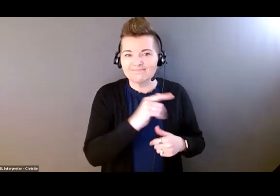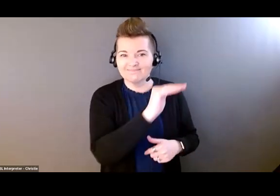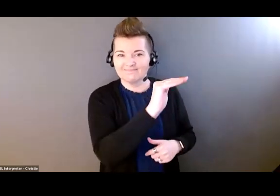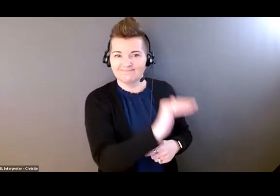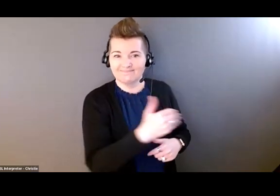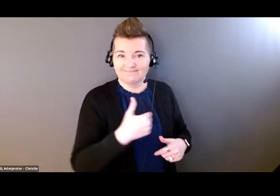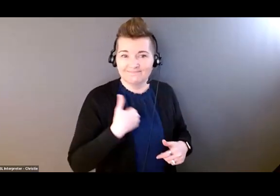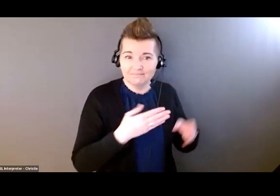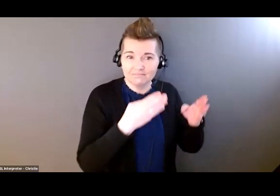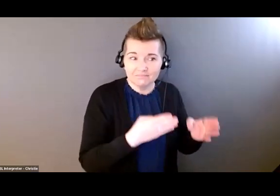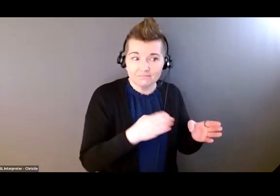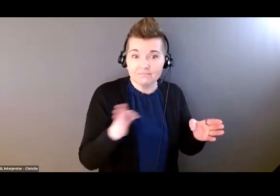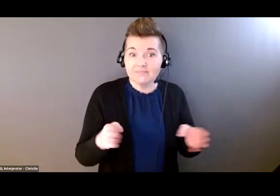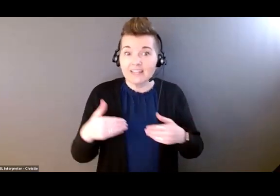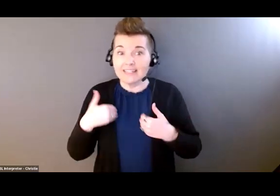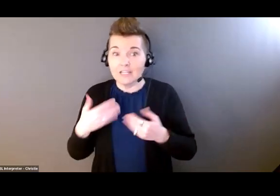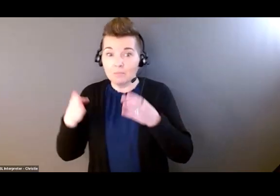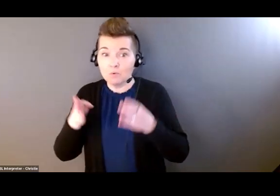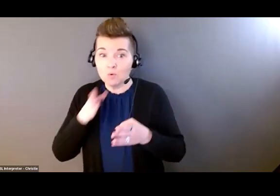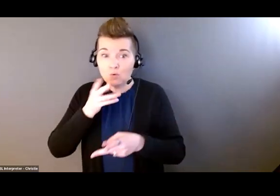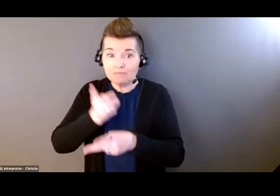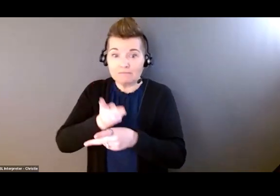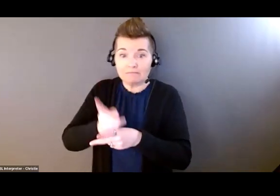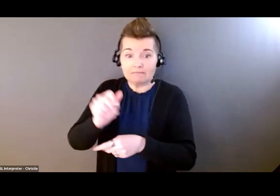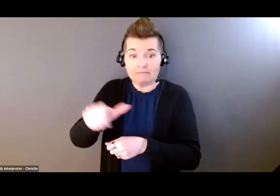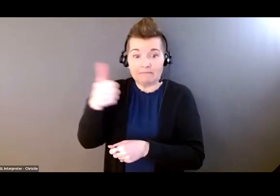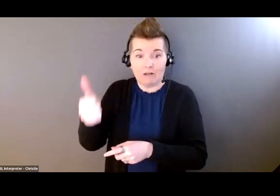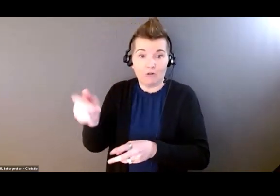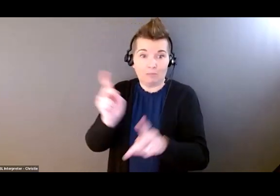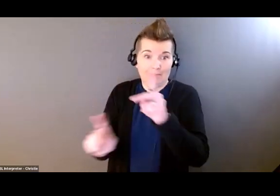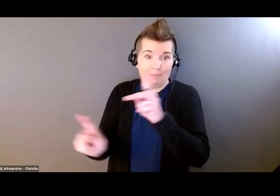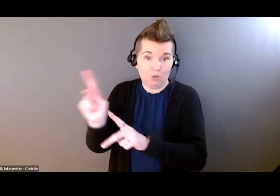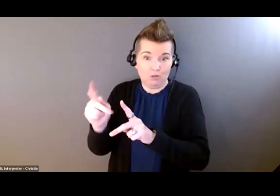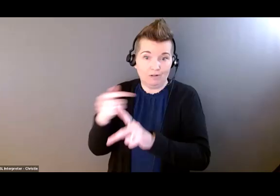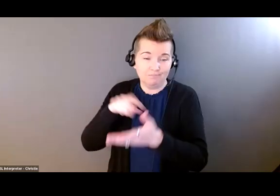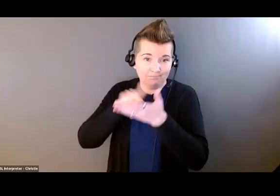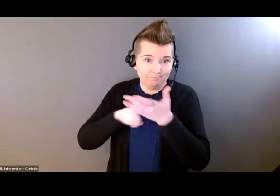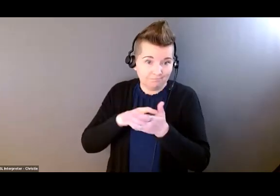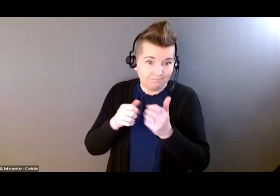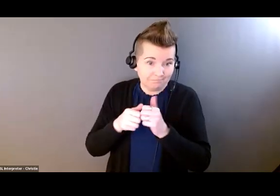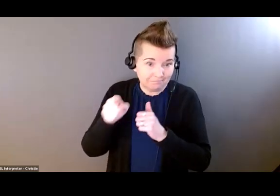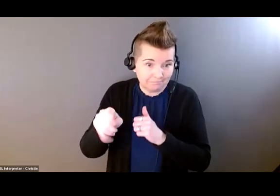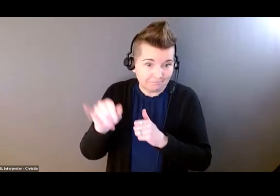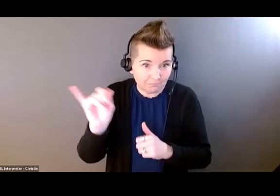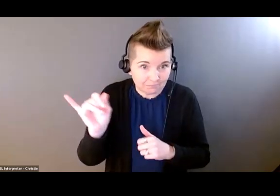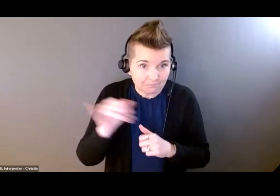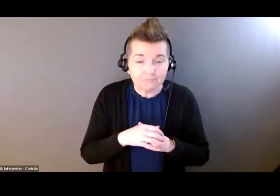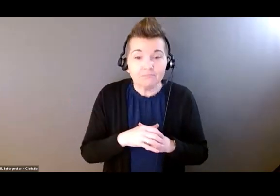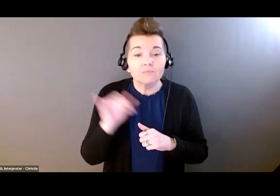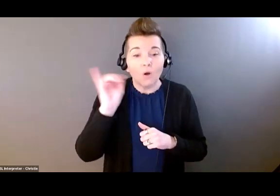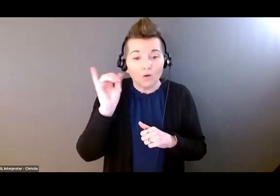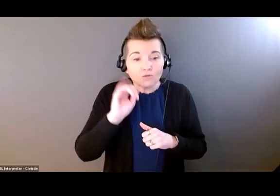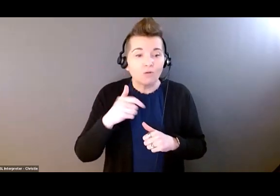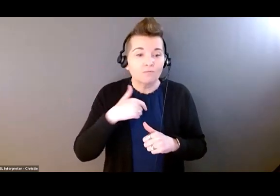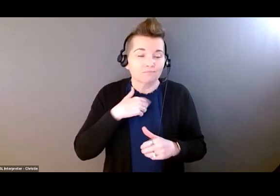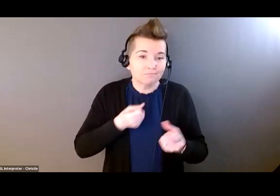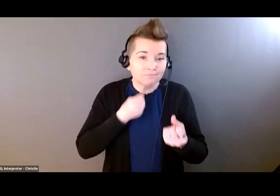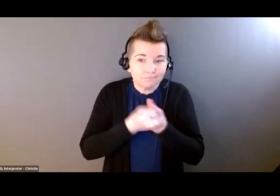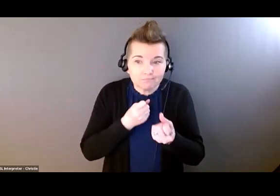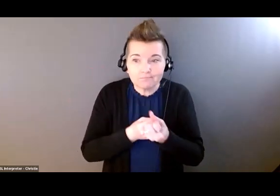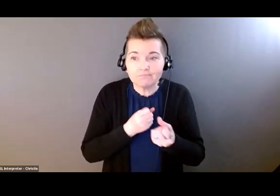as a patient, in critical care research from a lived experience perspective of a young caregiver, and also professionally in my